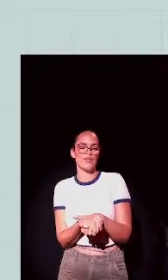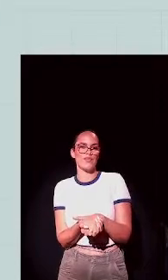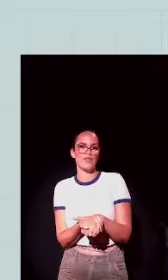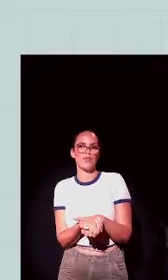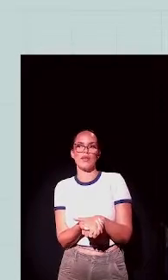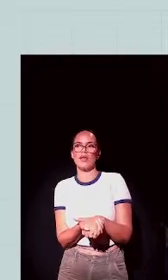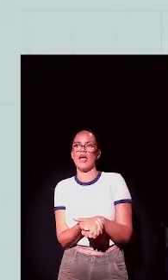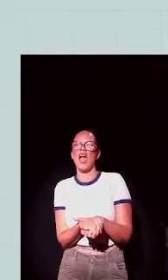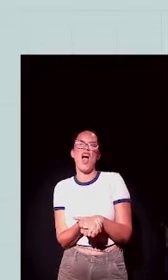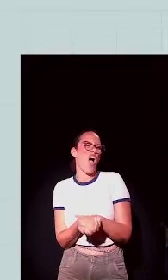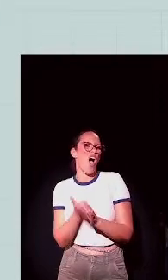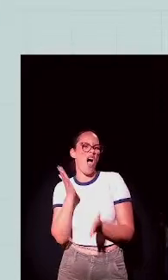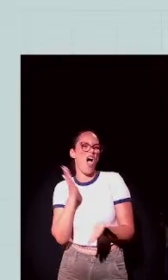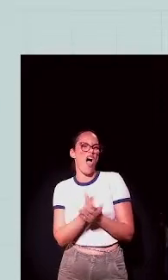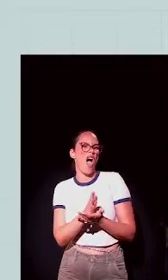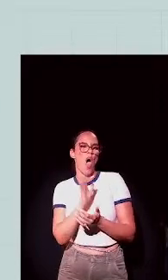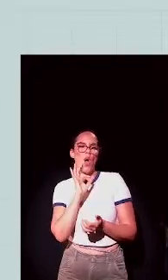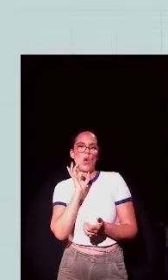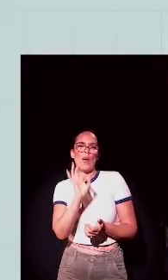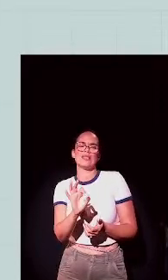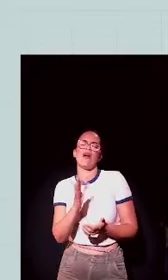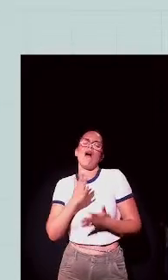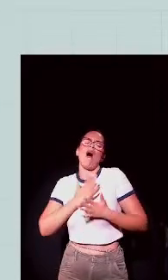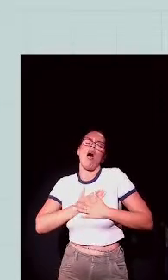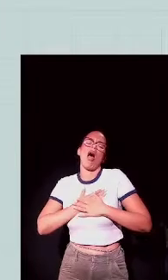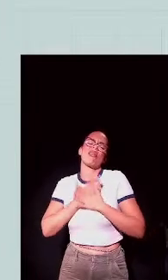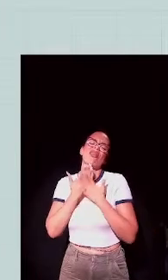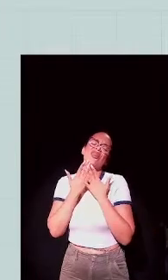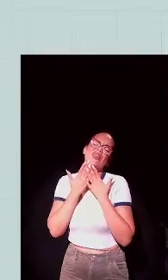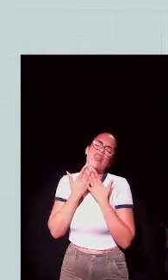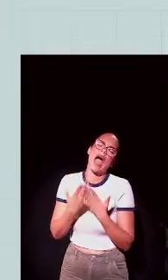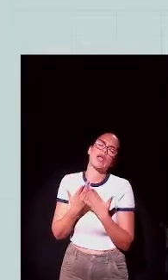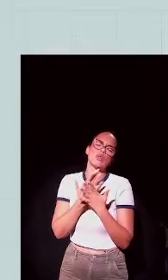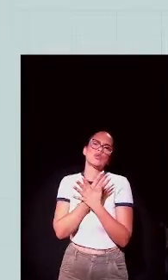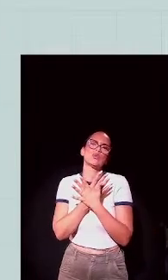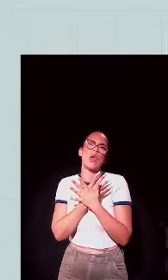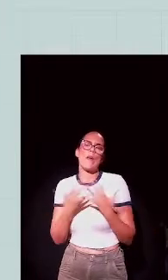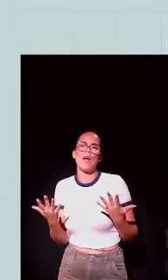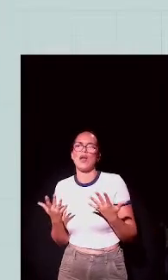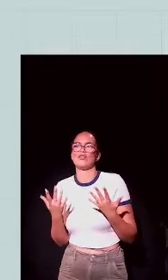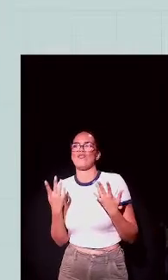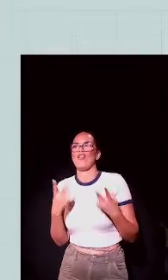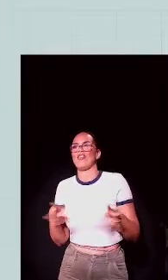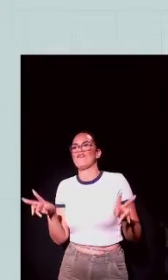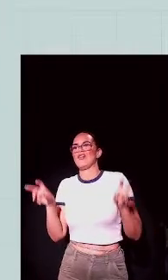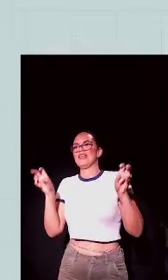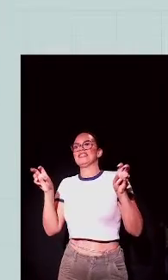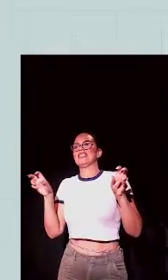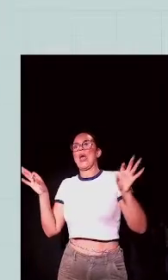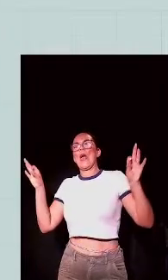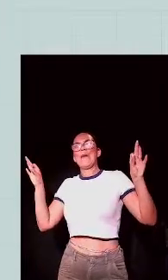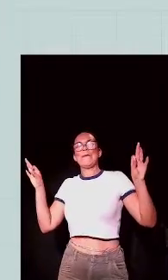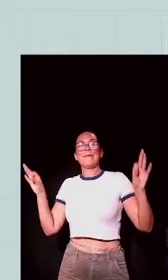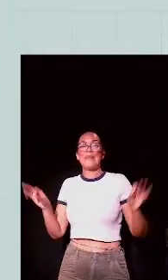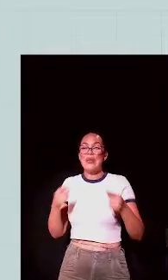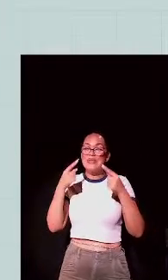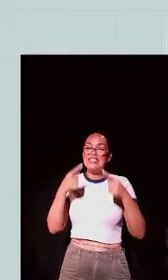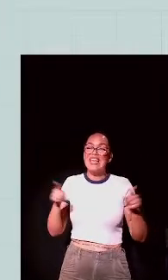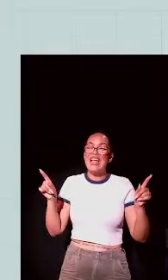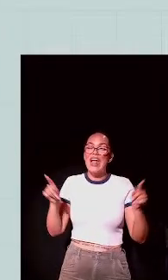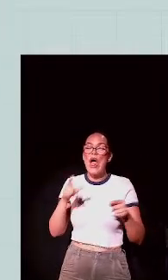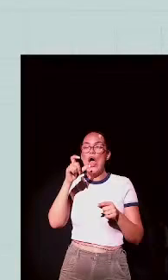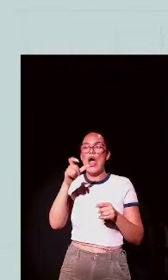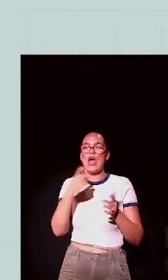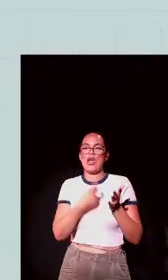It's not a question. I just wanted to say thank you very much, and especially thank you for the phrase musical crip time. I will use